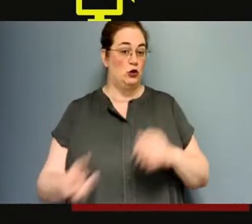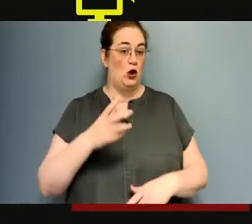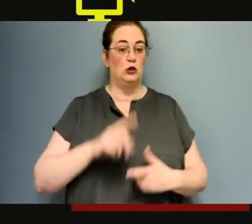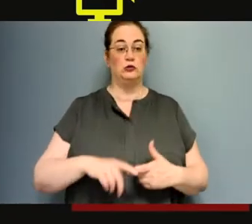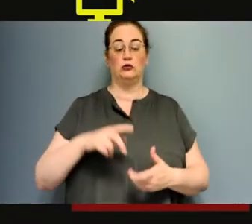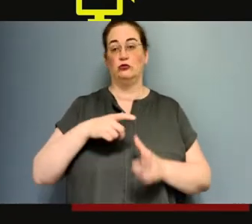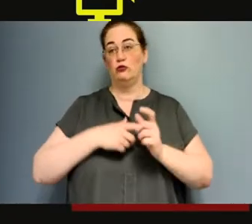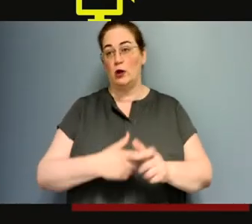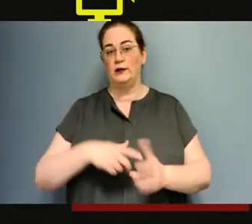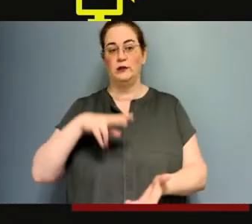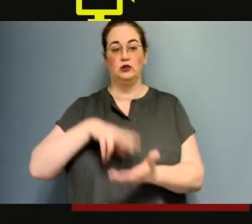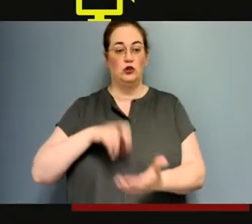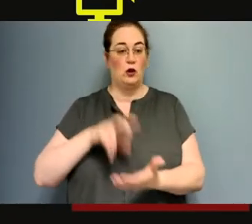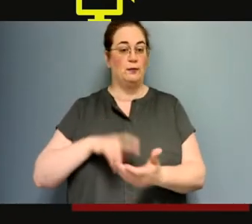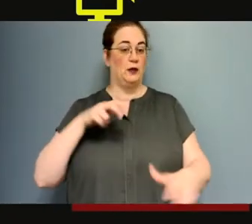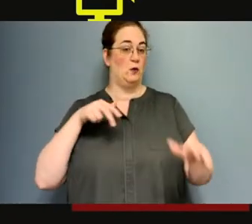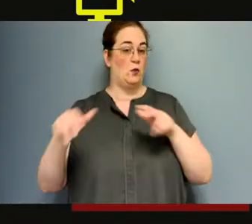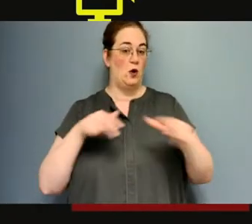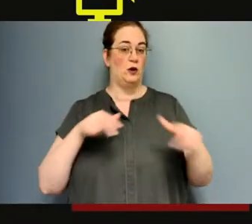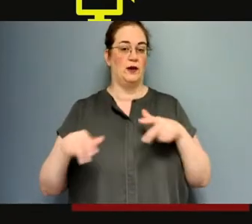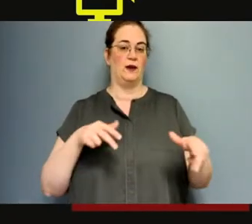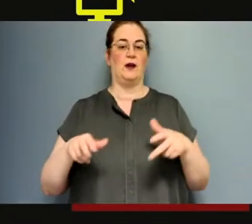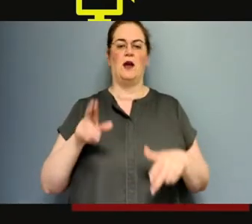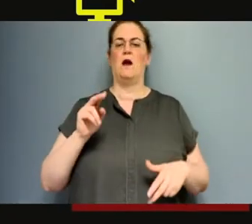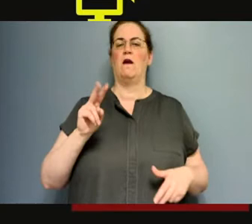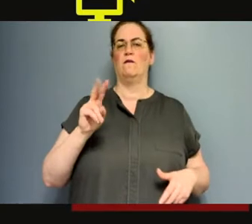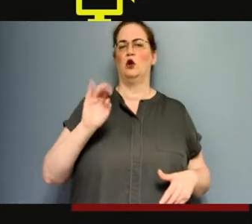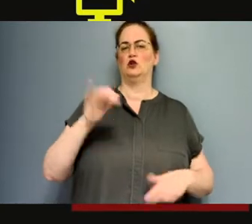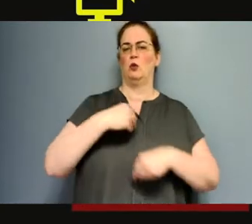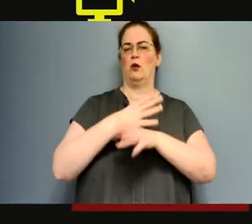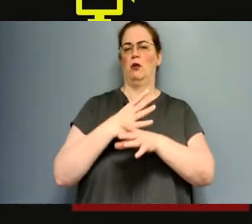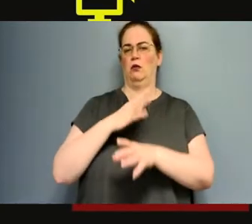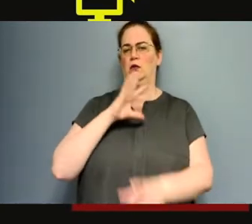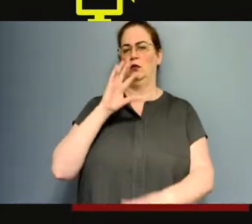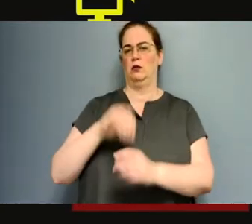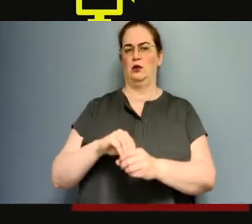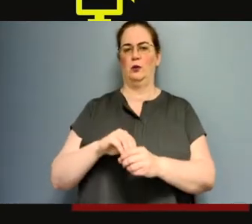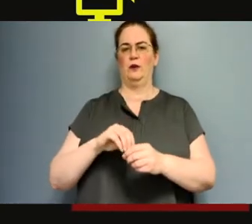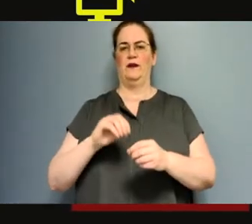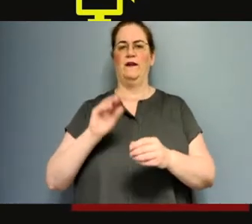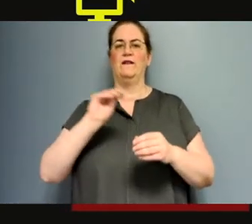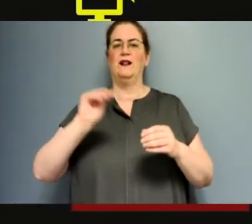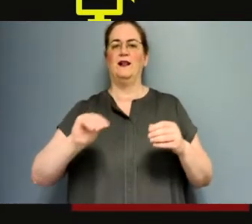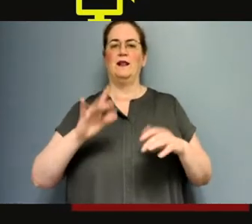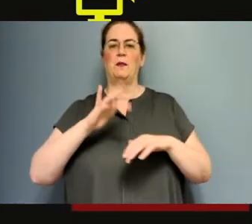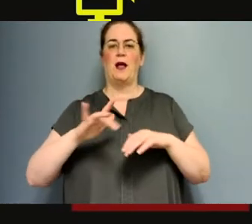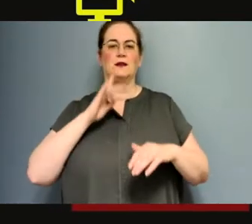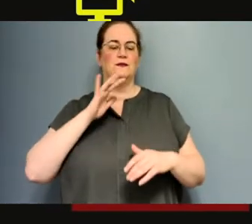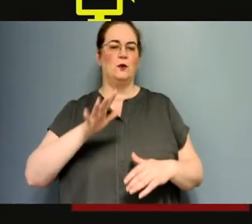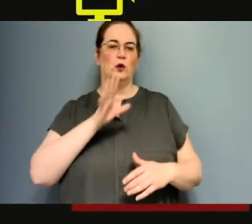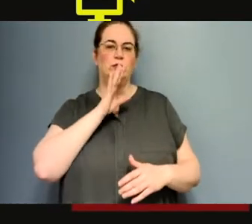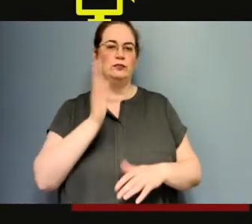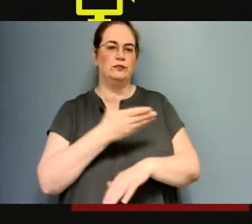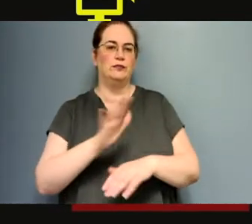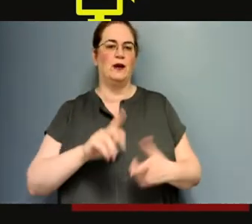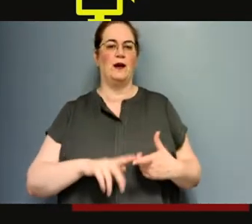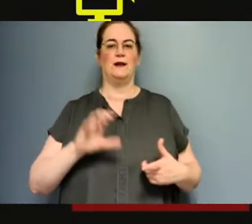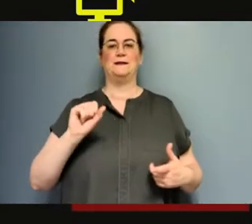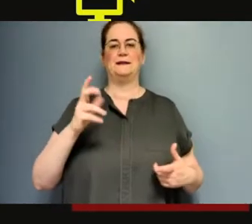jumping, walking, and virtual games that included fill in the blanks for the lyrics and a scavenger